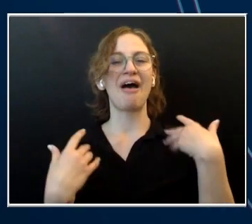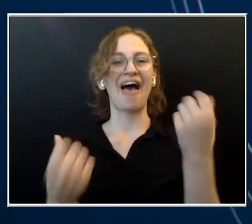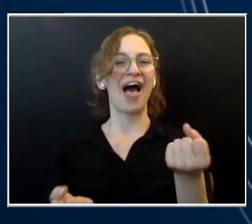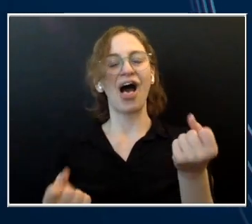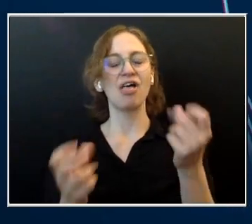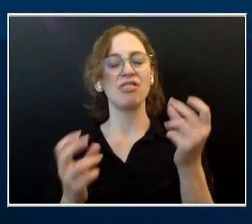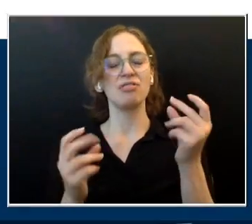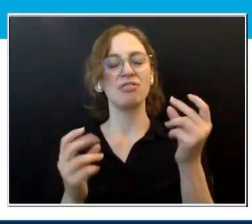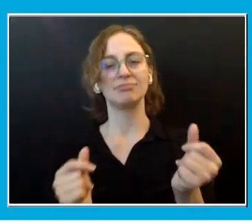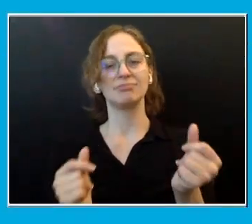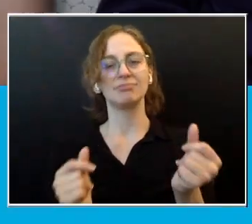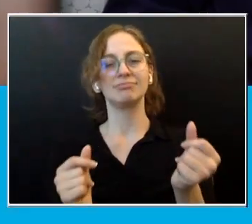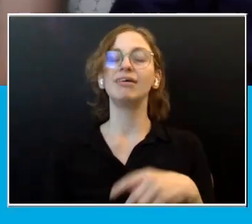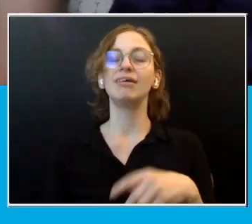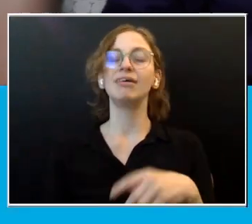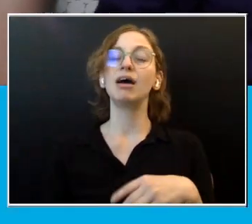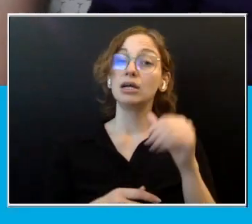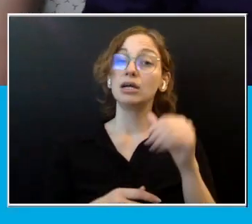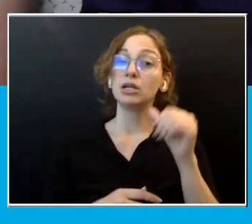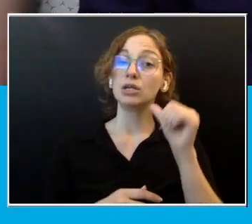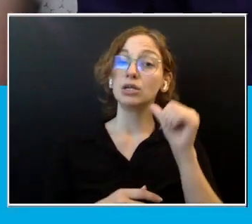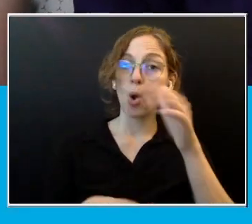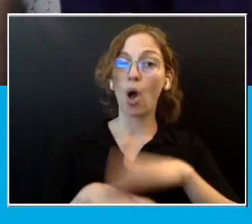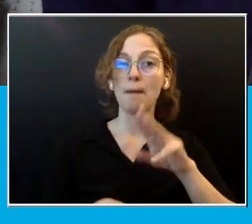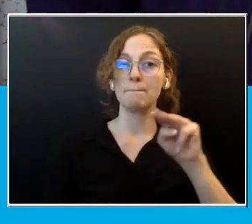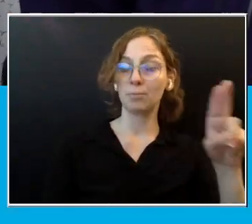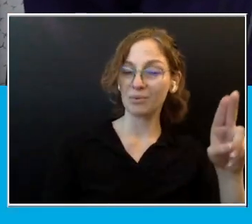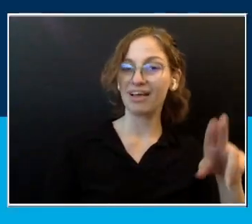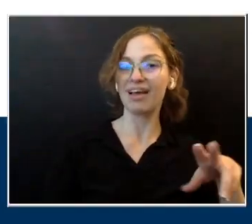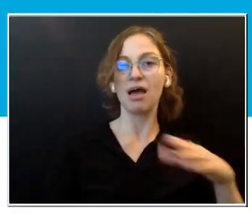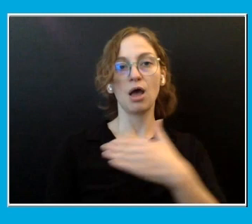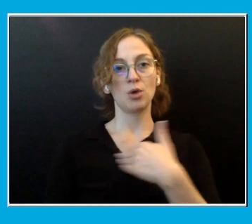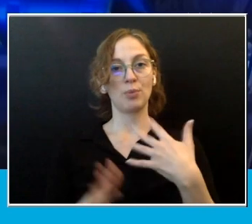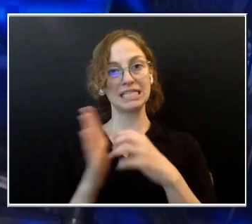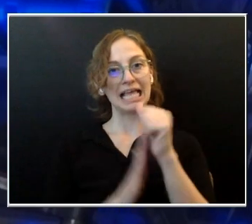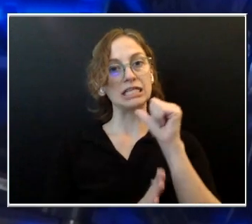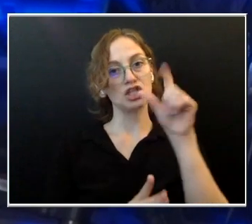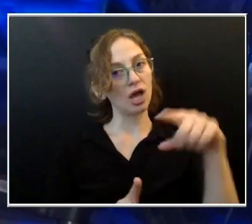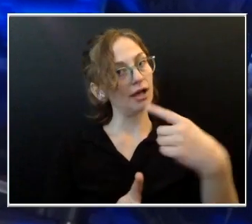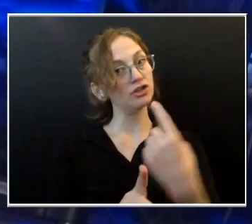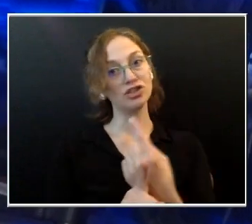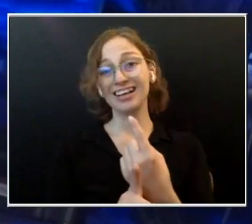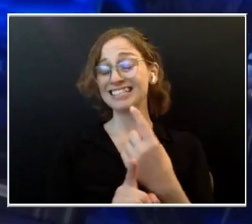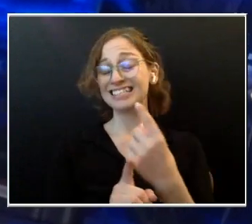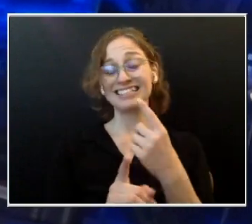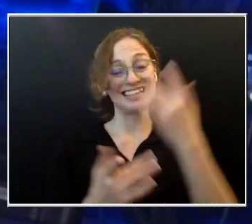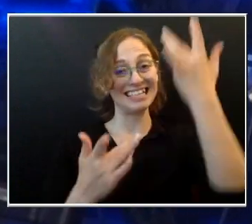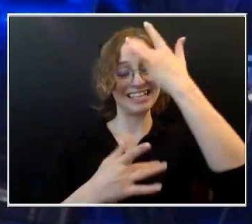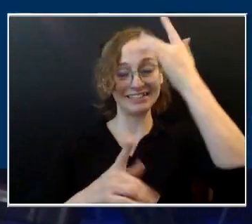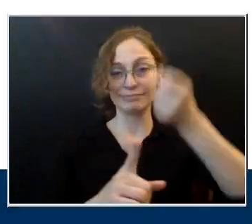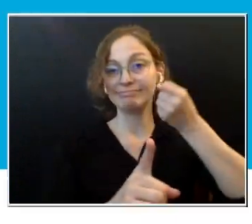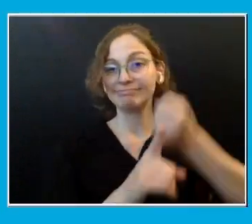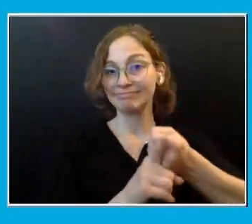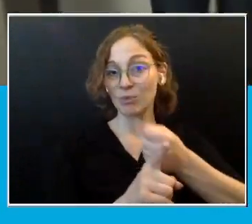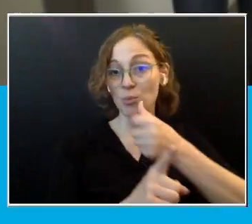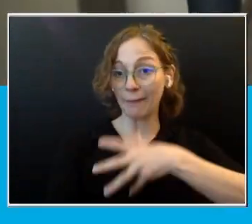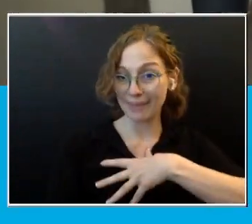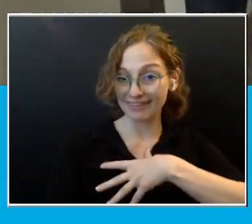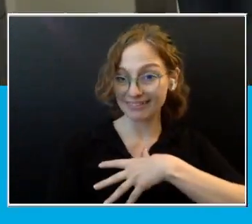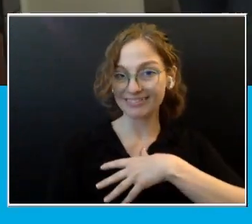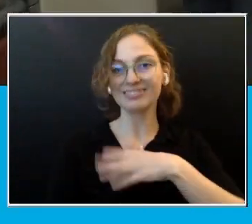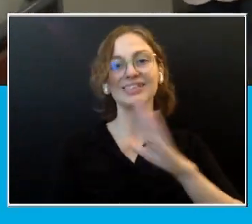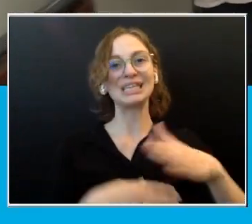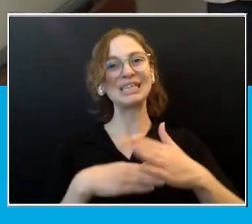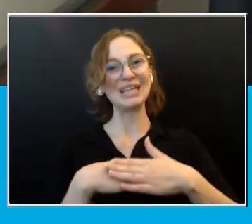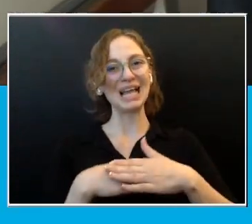on the Morning Medical Update. Breast cancer isn't just a disease for women. I'm Jessica Lovell on the next Morning Medical Update. Meet a father